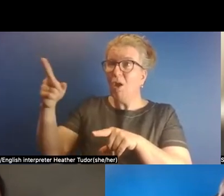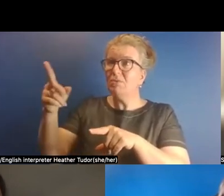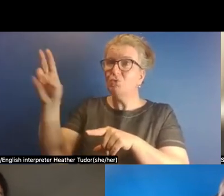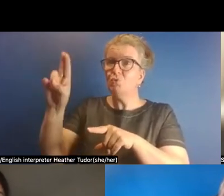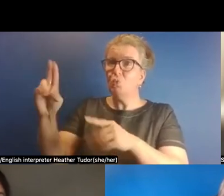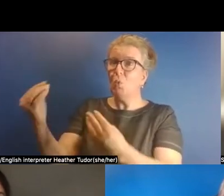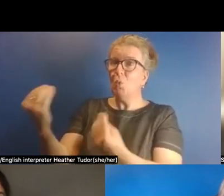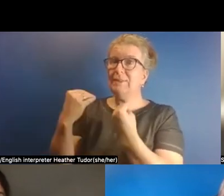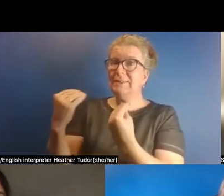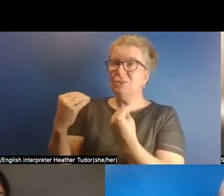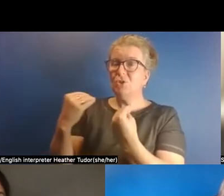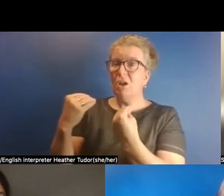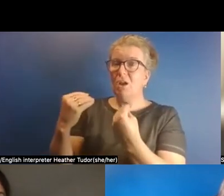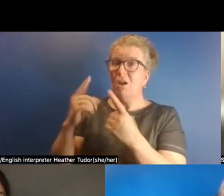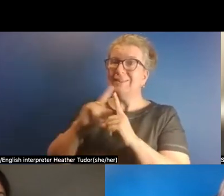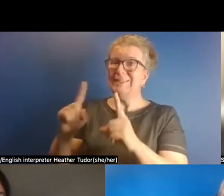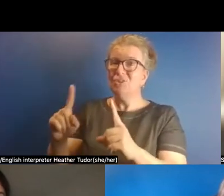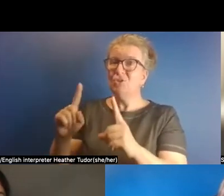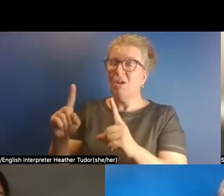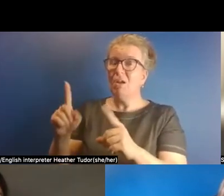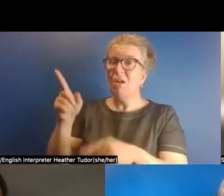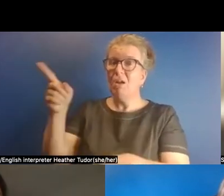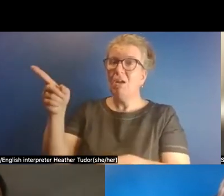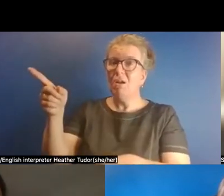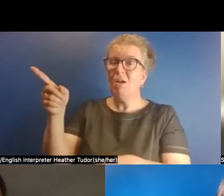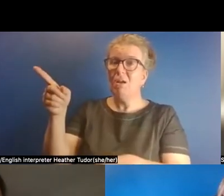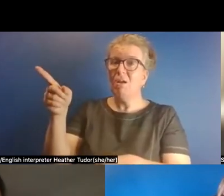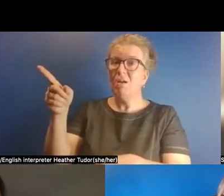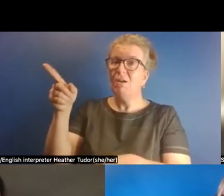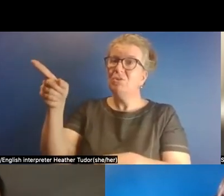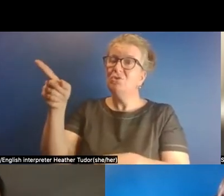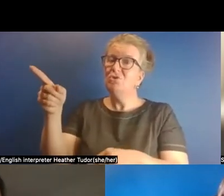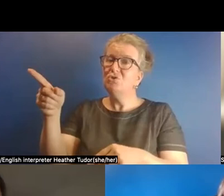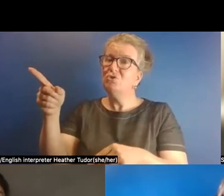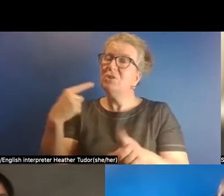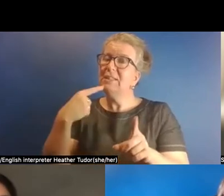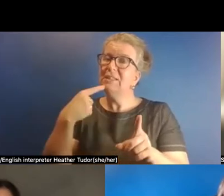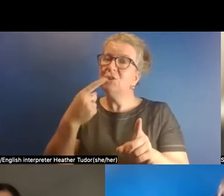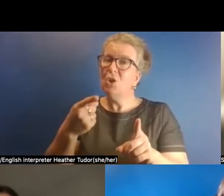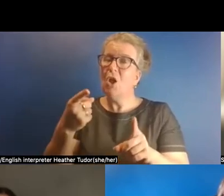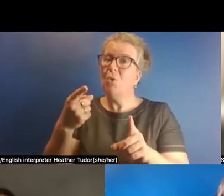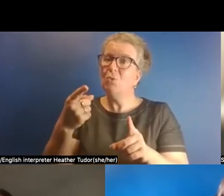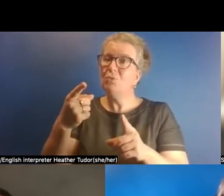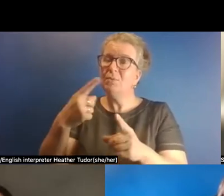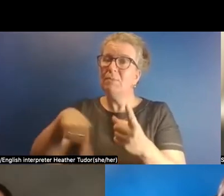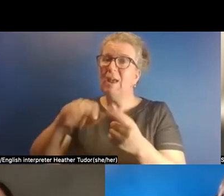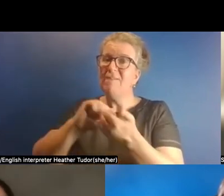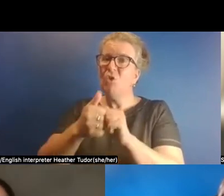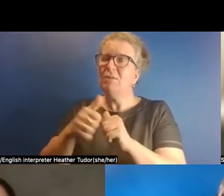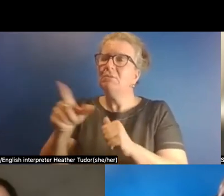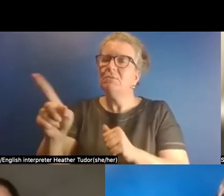one of my friend, that you don't go to Abhaya's home and